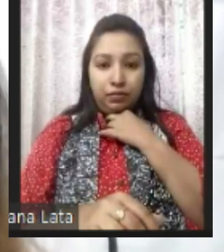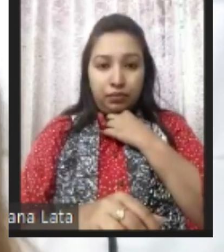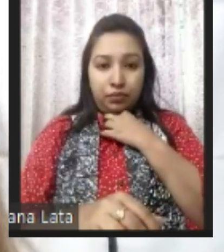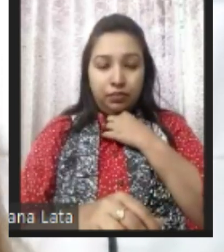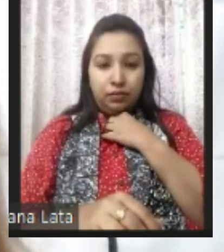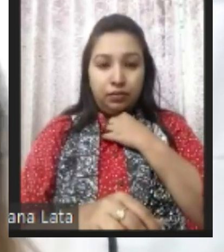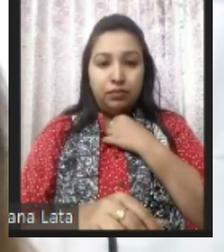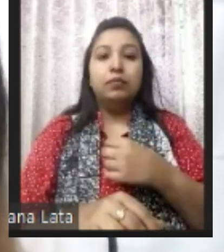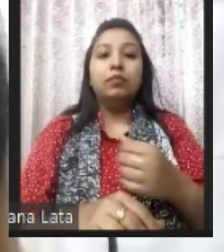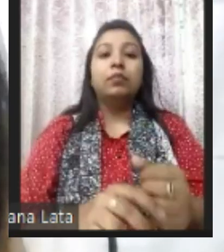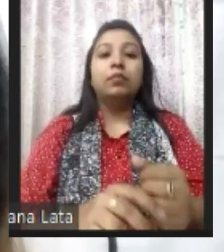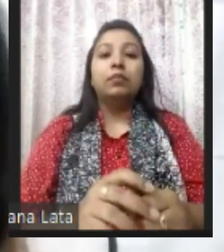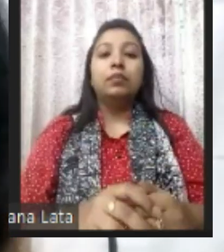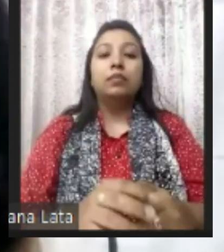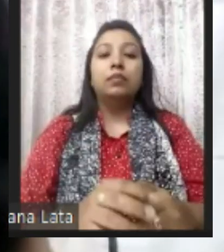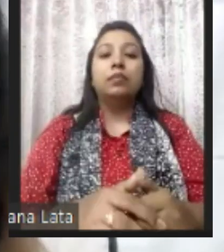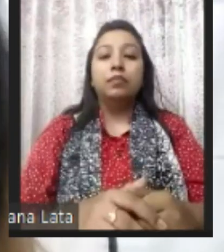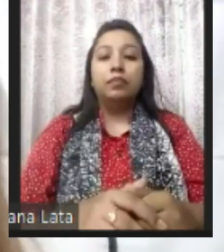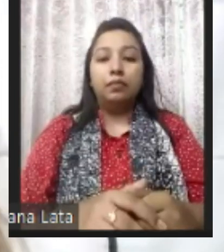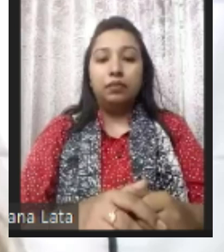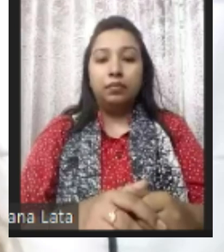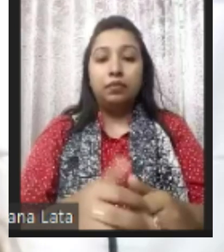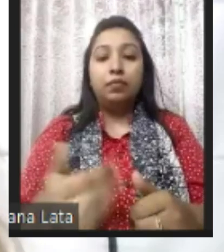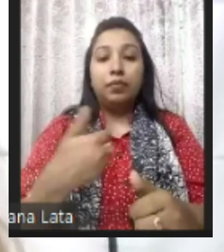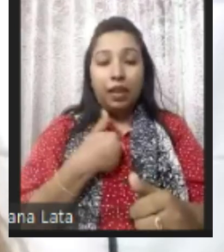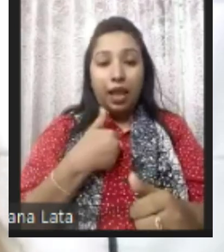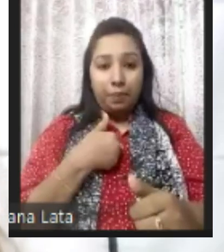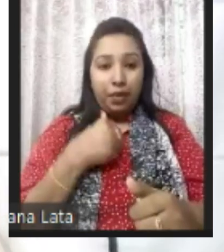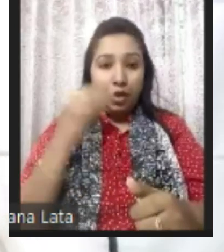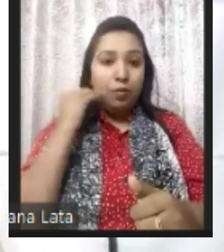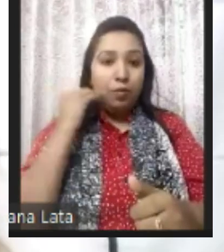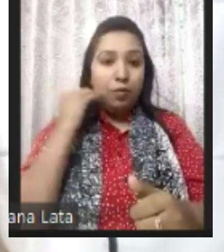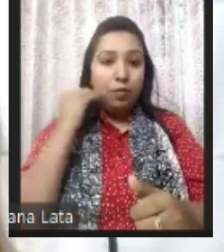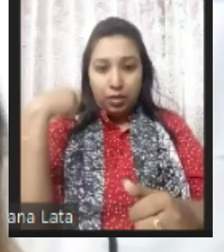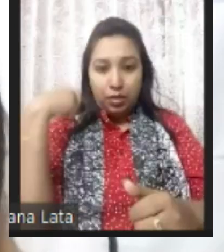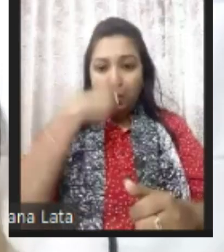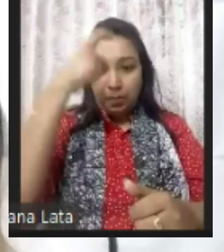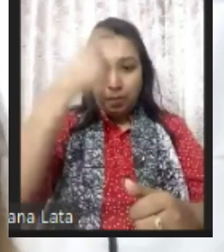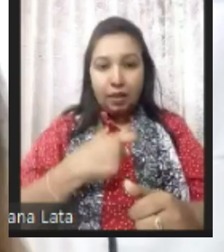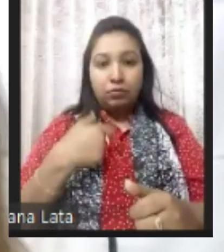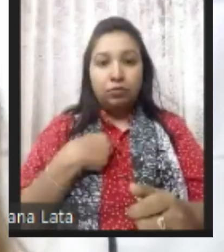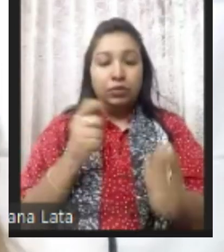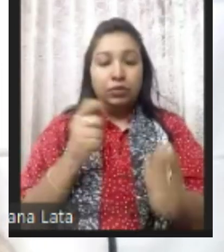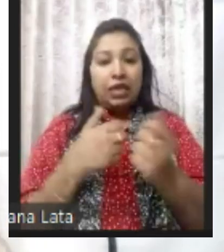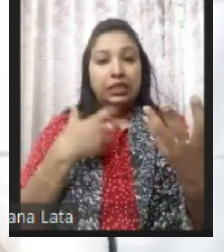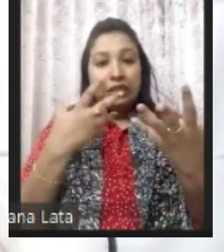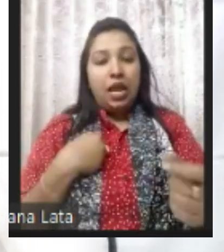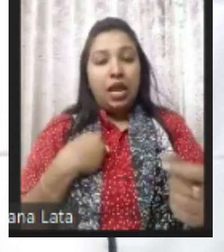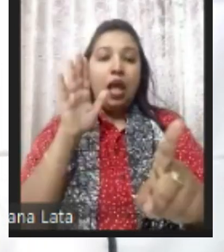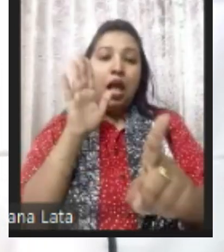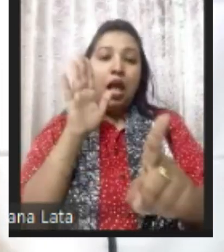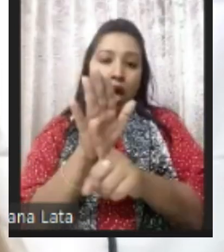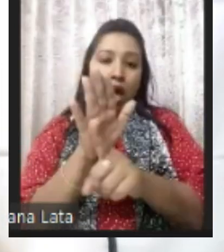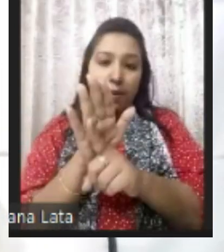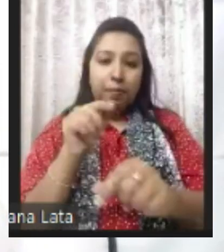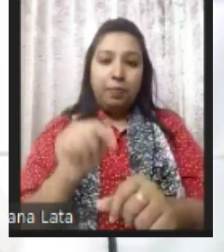of a person with disability. So it was quite challenging for me because I really wanted to help. I really wanted to